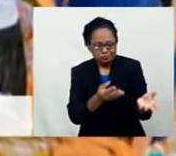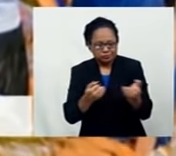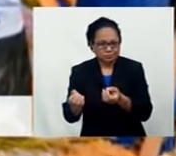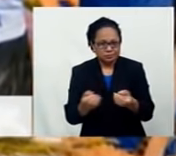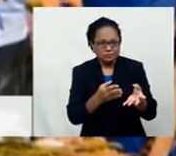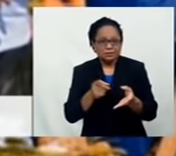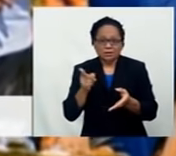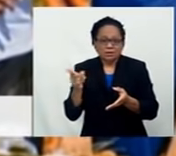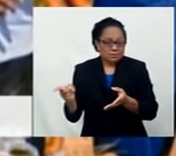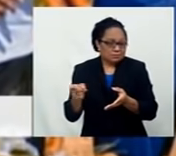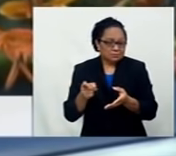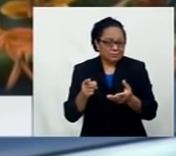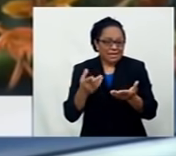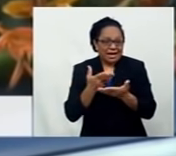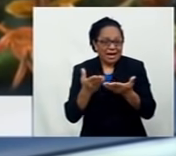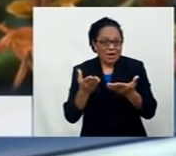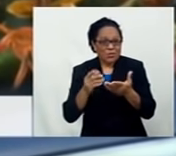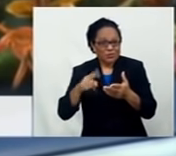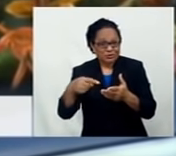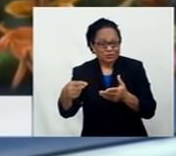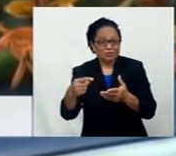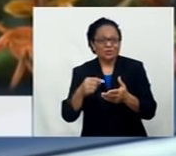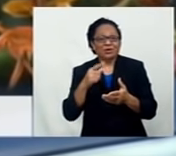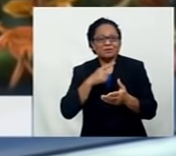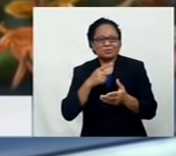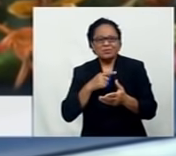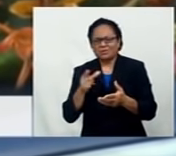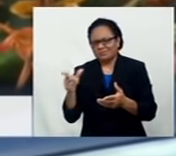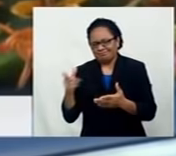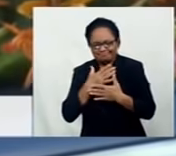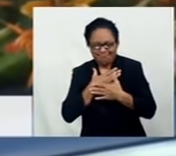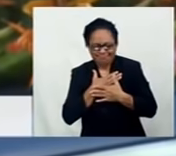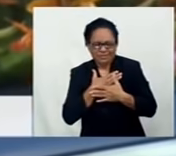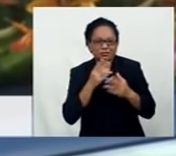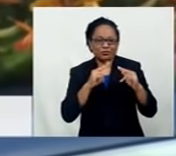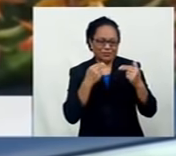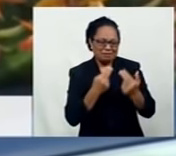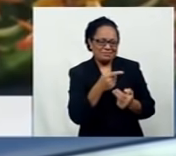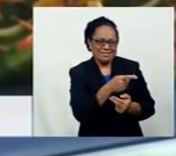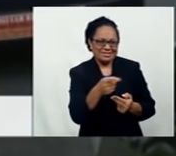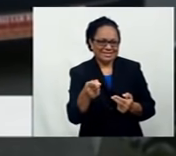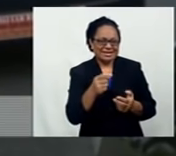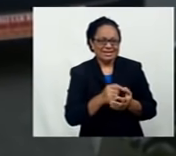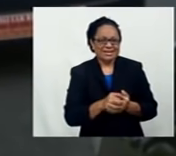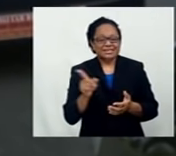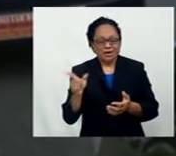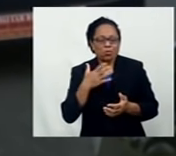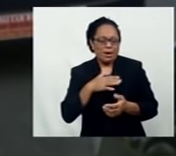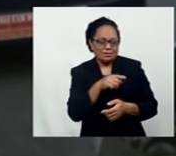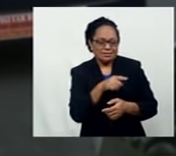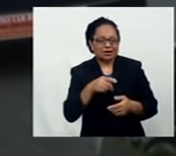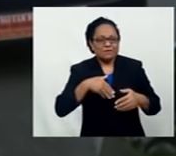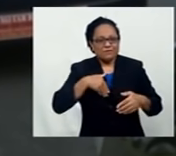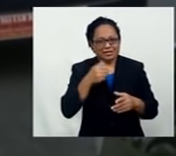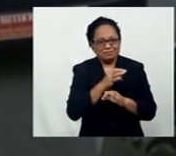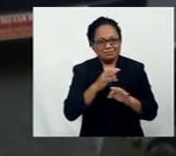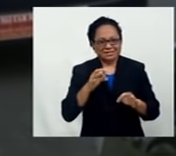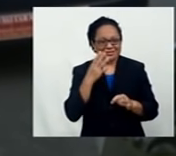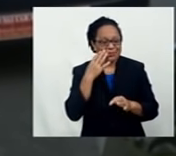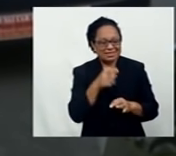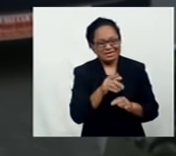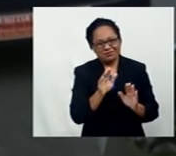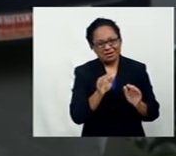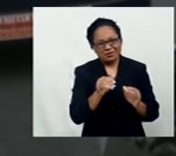continue with the business is a desire for people who have lost their loved ones to feel peace when farewelling them. Apenisong